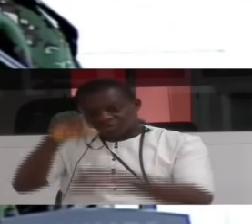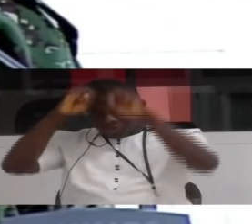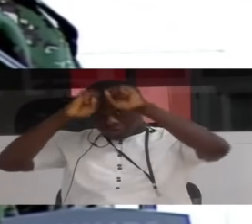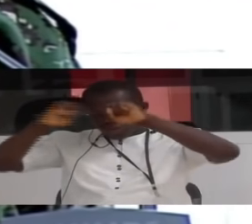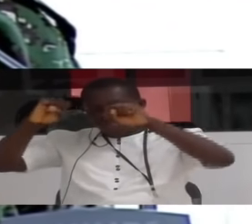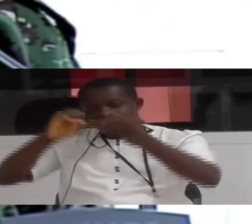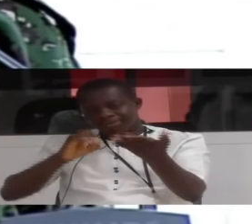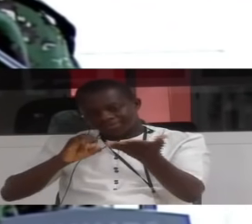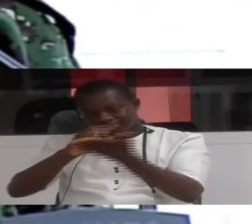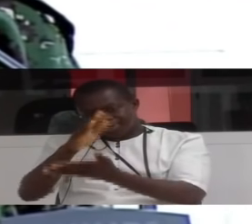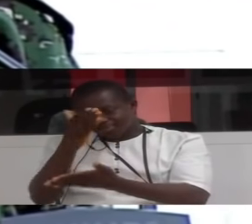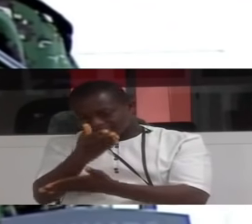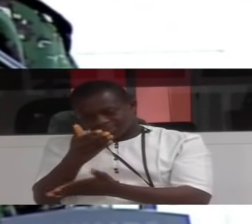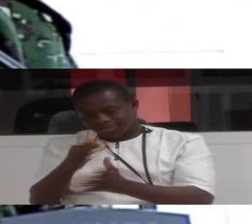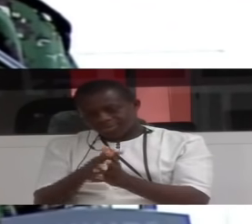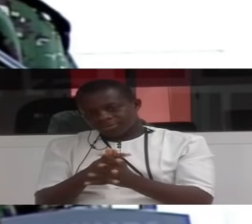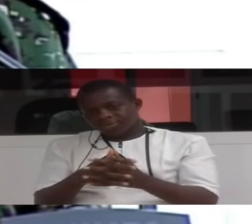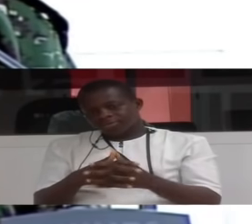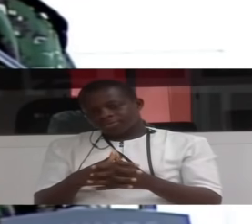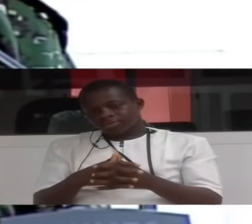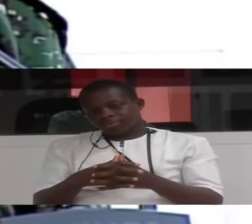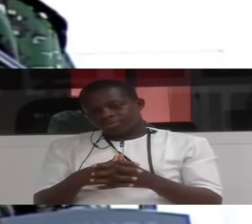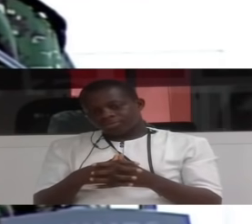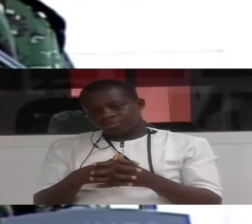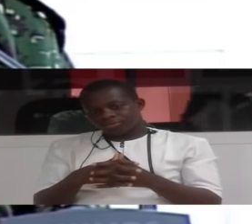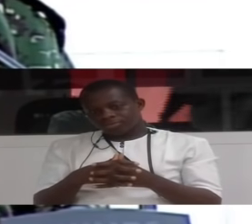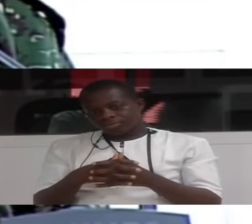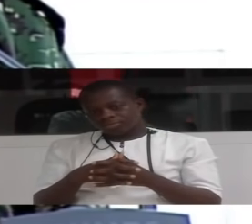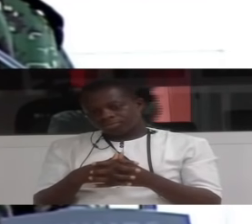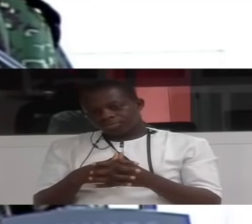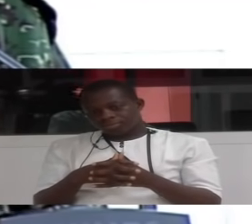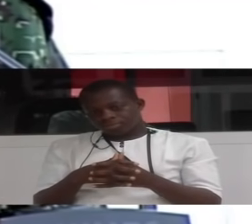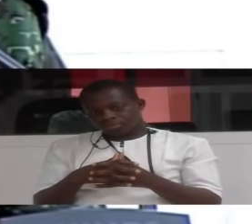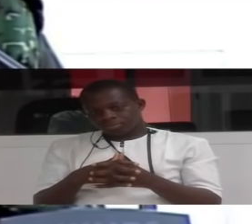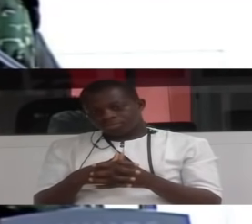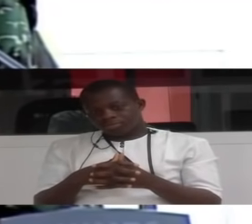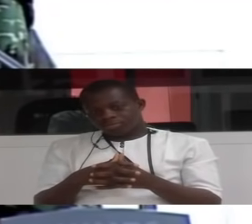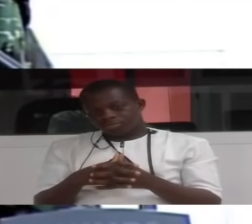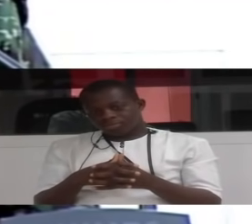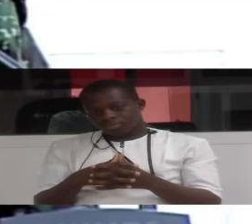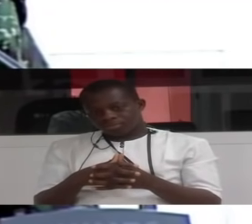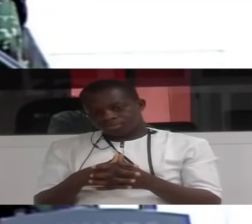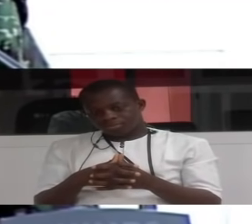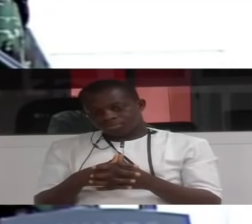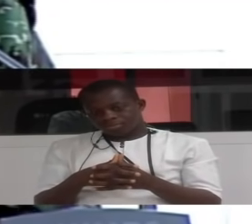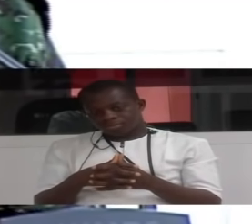Mustafa Sane said to me, drop it. This is an executive order.